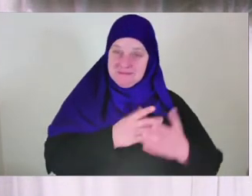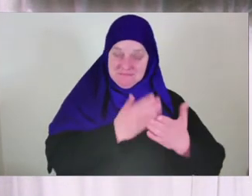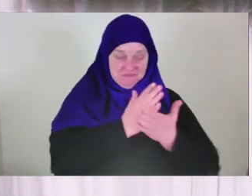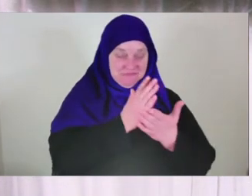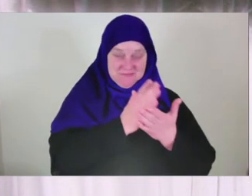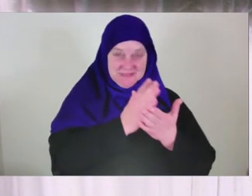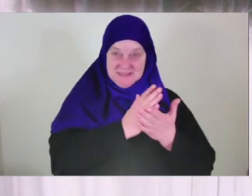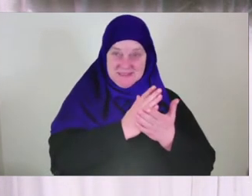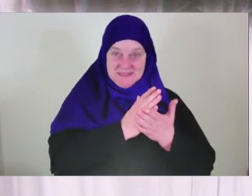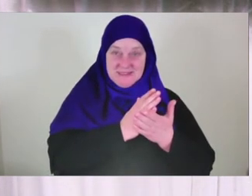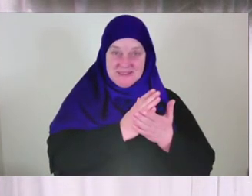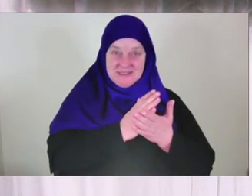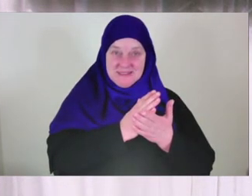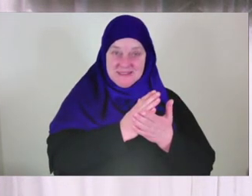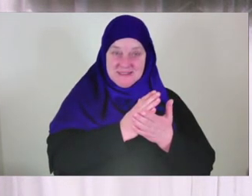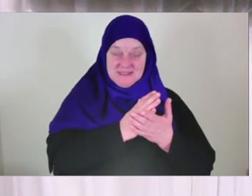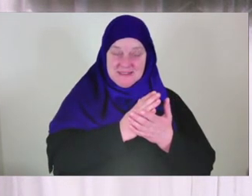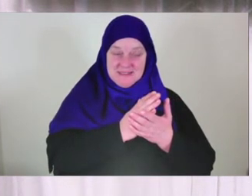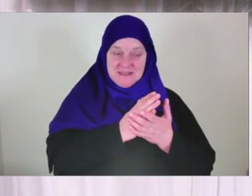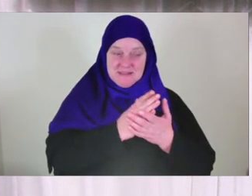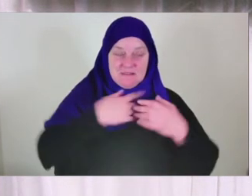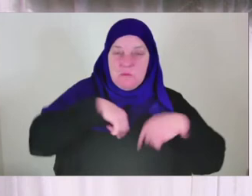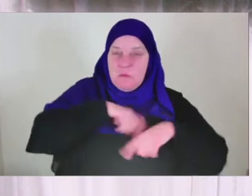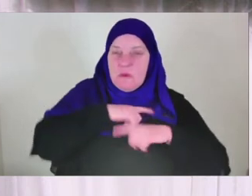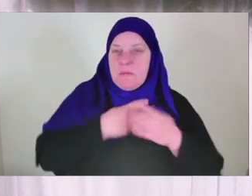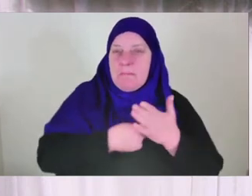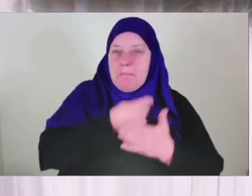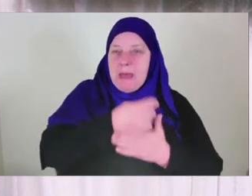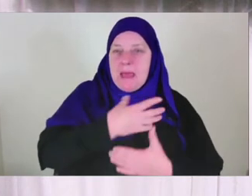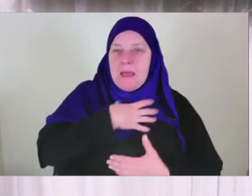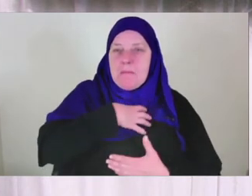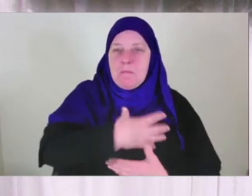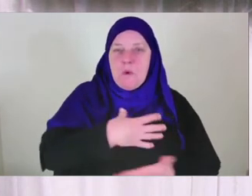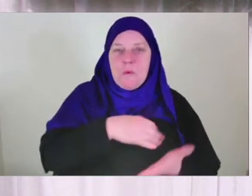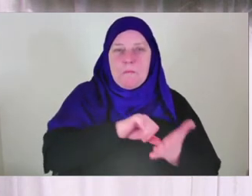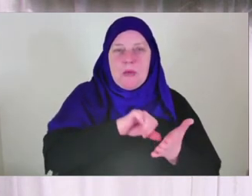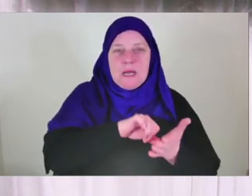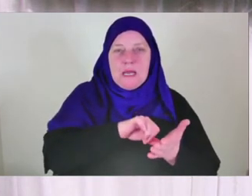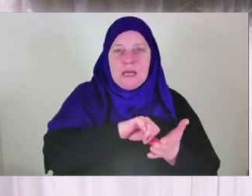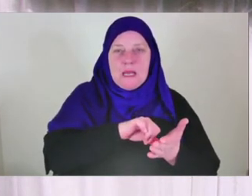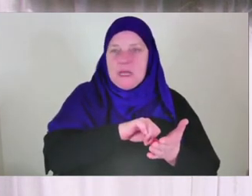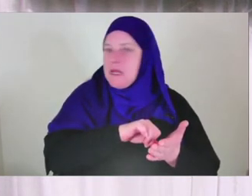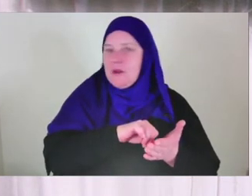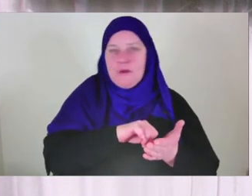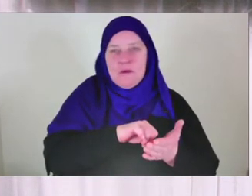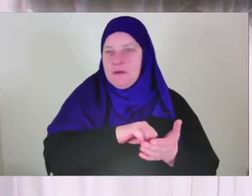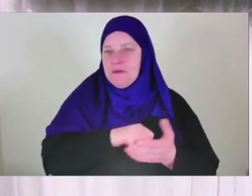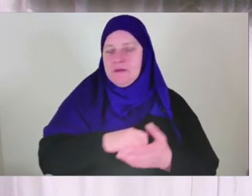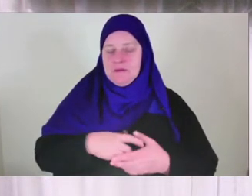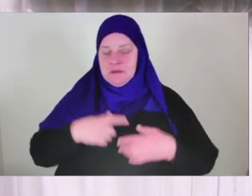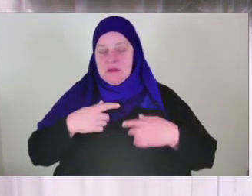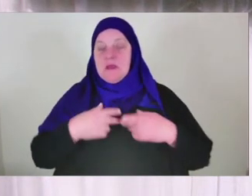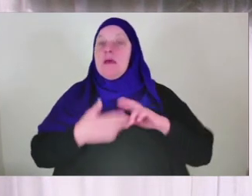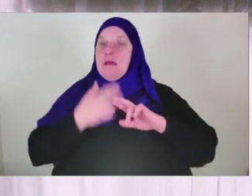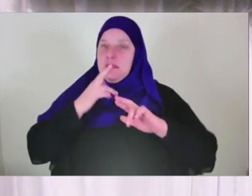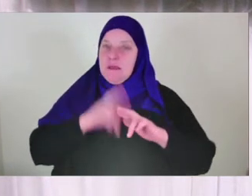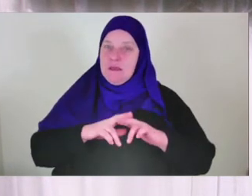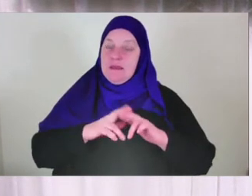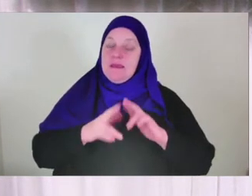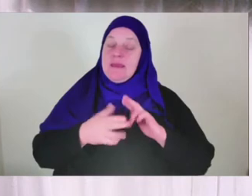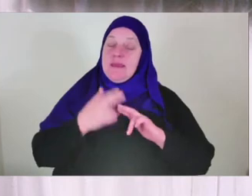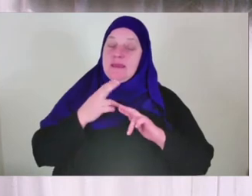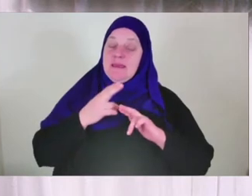you're not actually paying more money. You got surplus, as Samah the Sheikh explained. You're not paying on, if